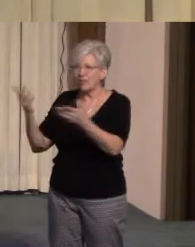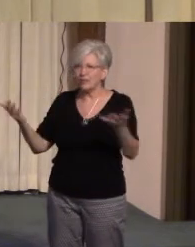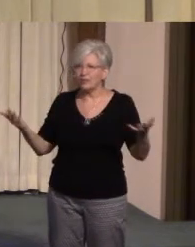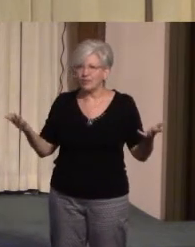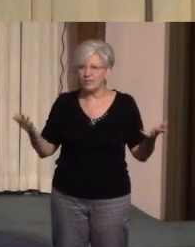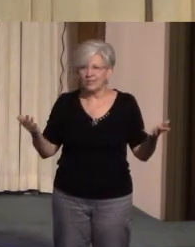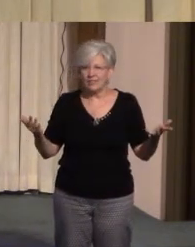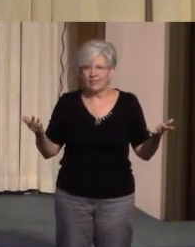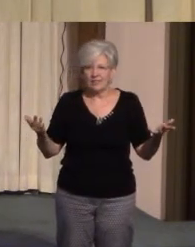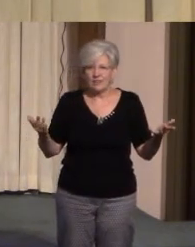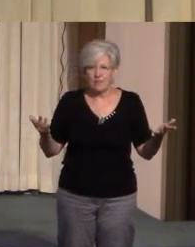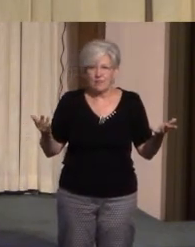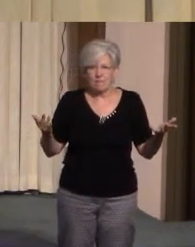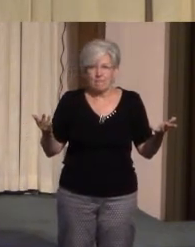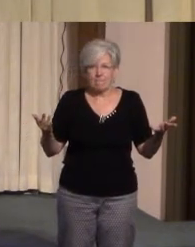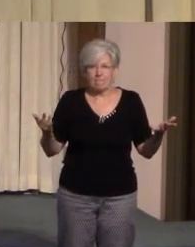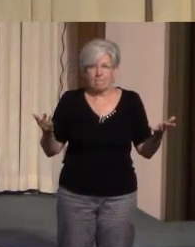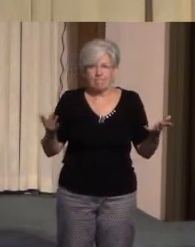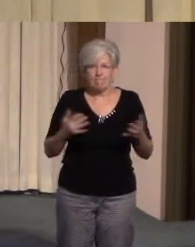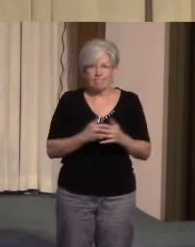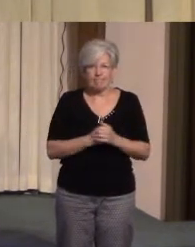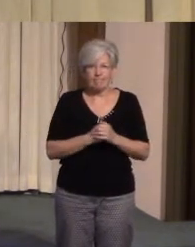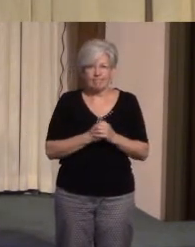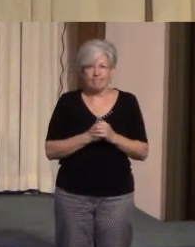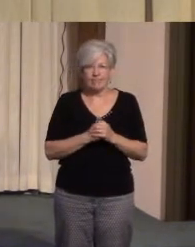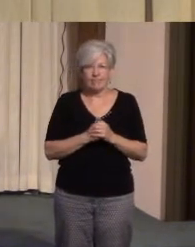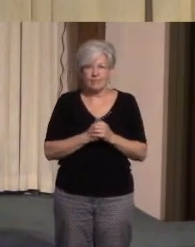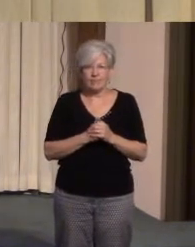gender non-conforming siblings,